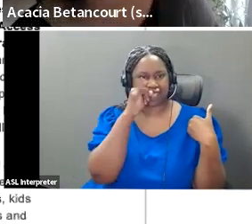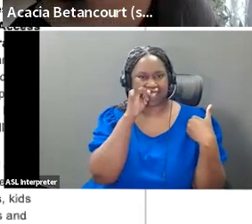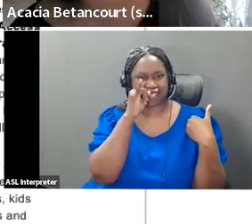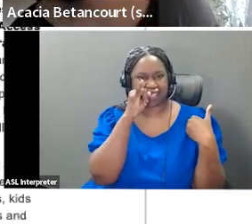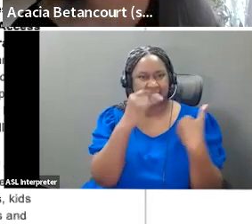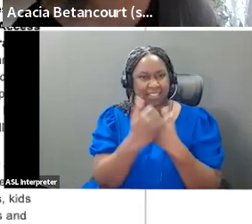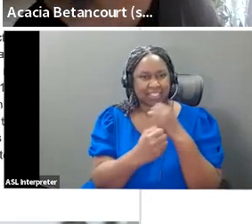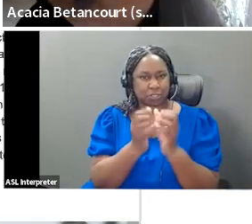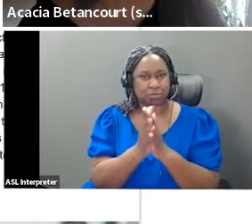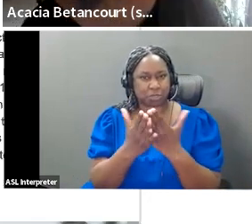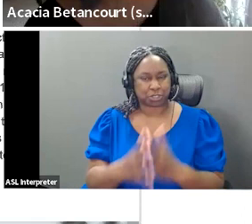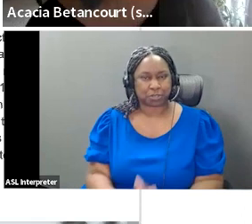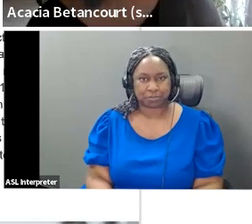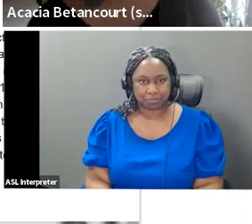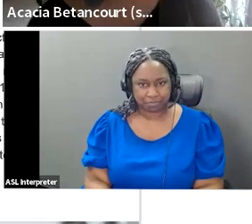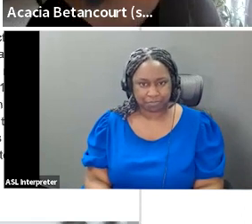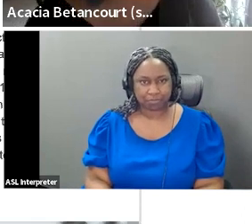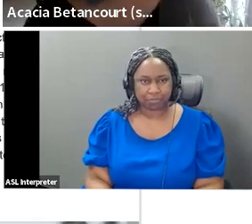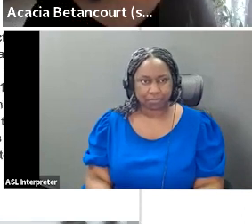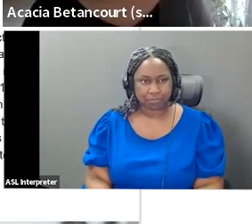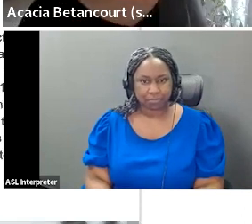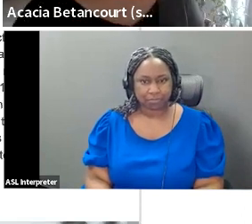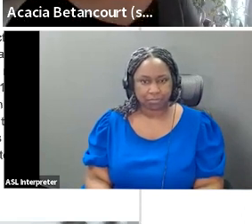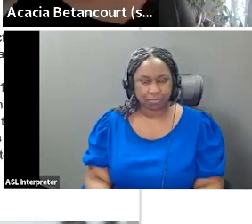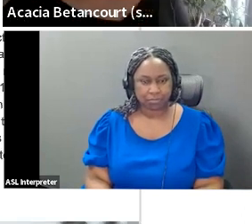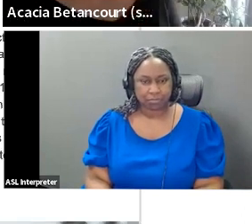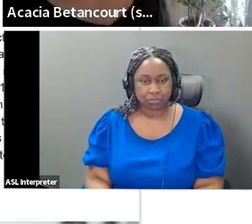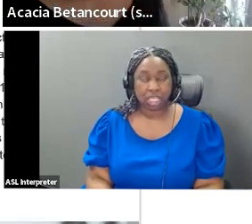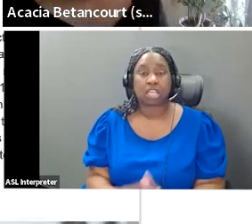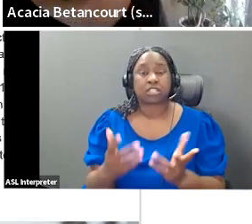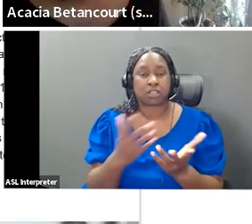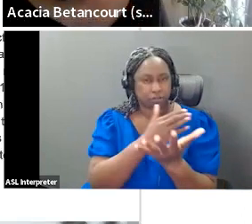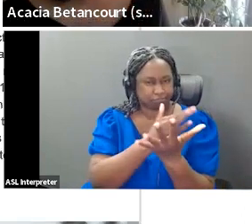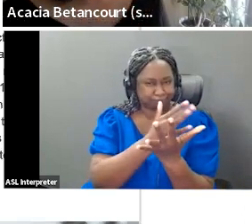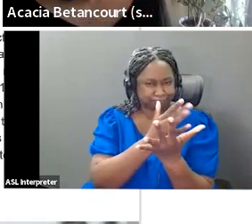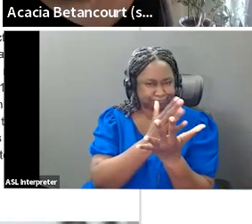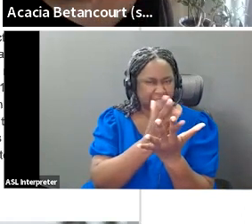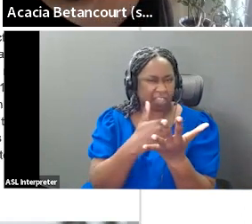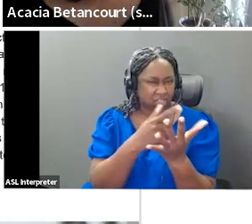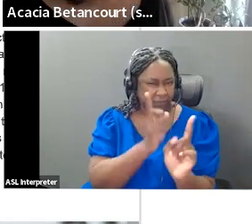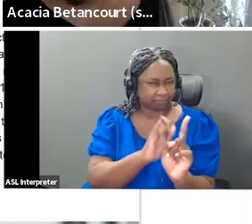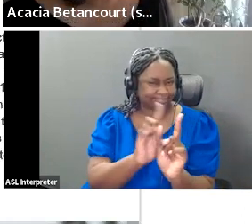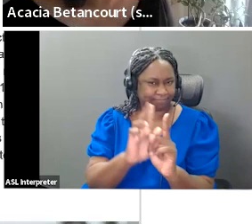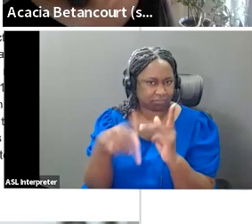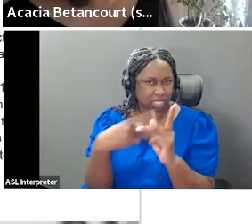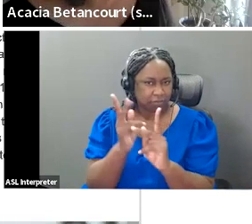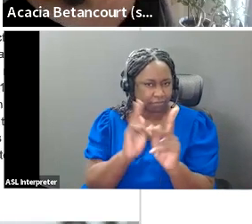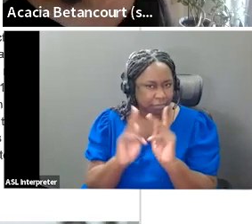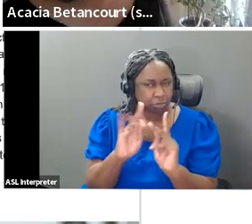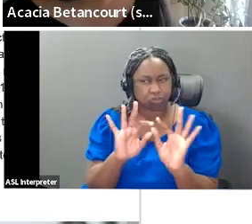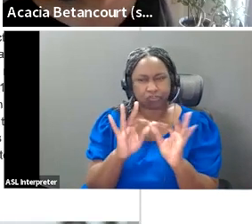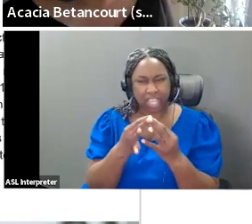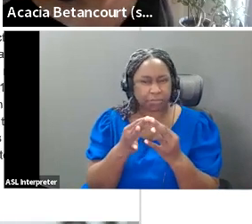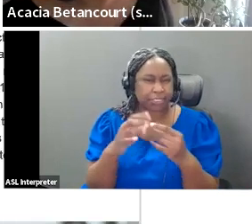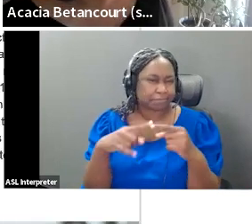book. And then as you get further into the book, we feature different types of people, different types of families in